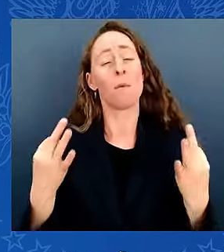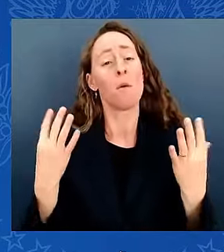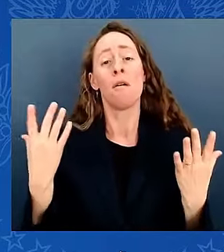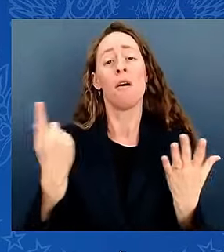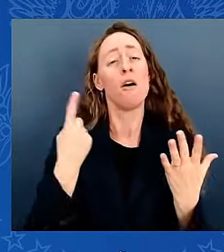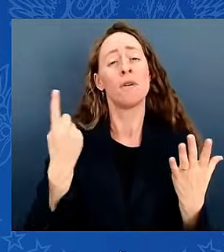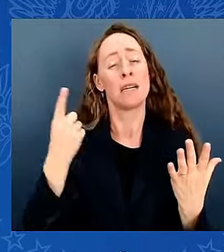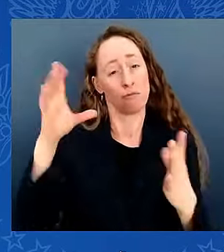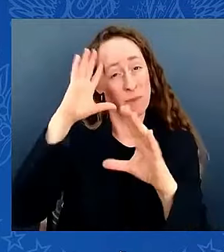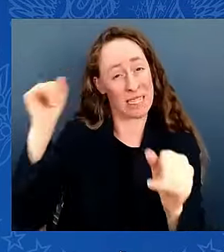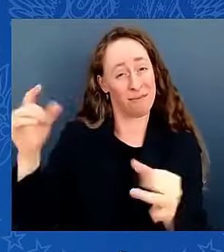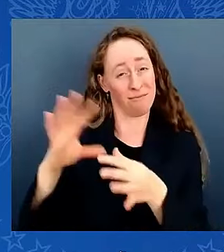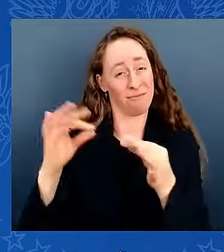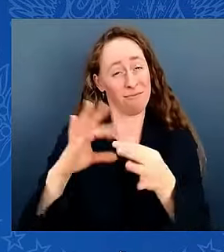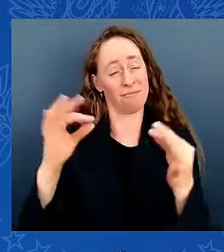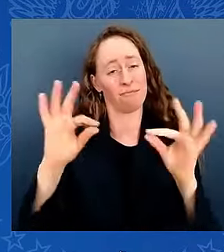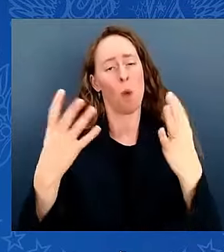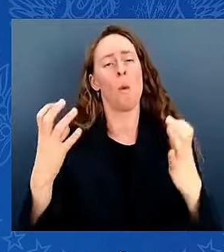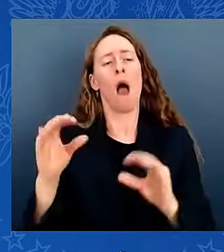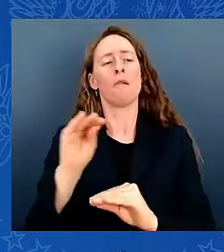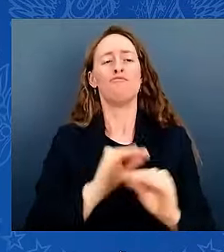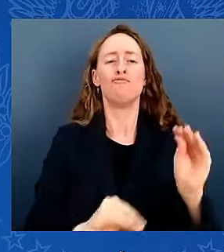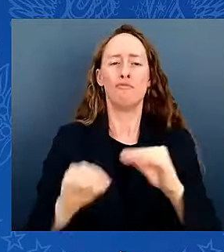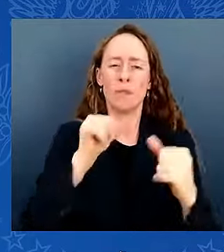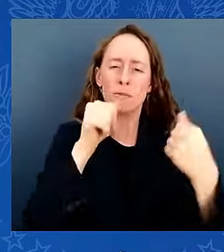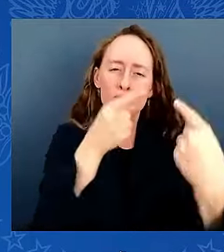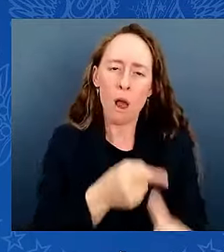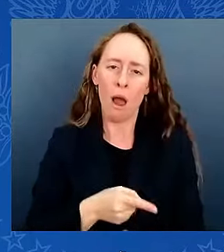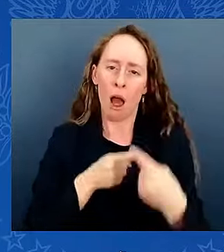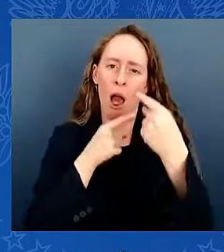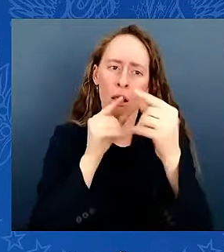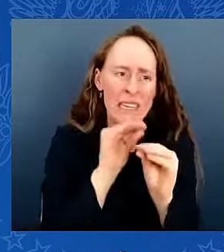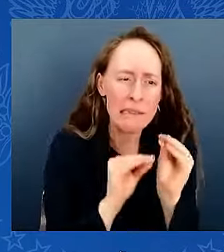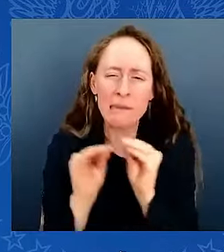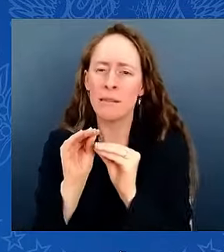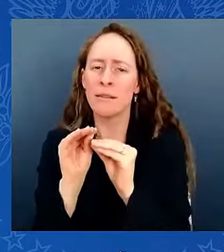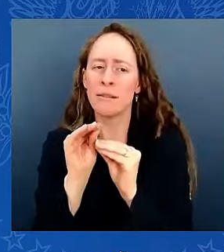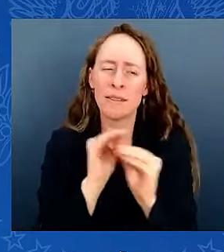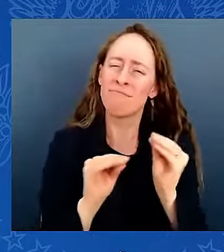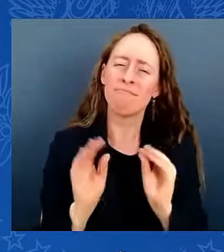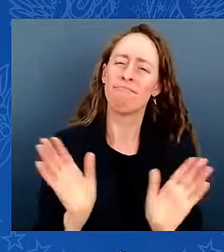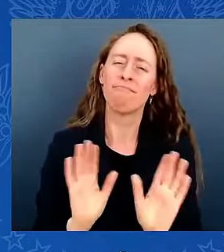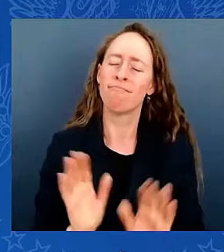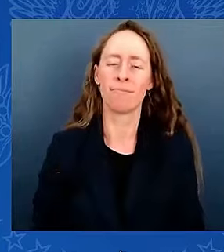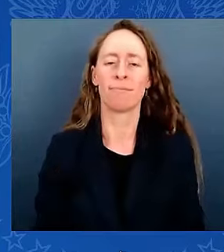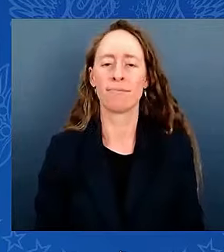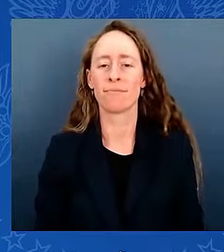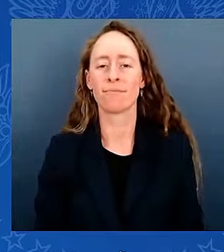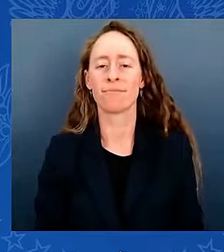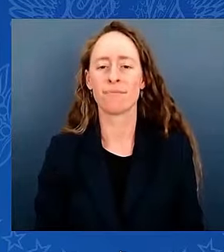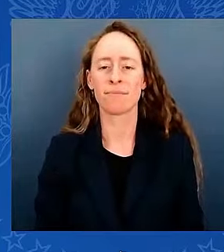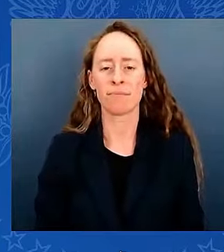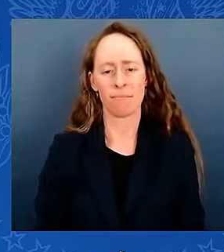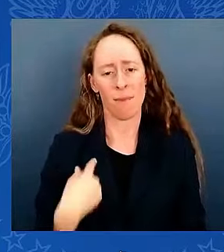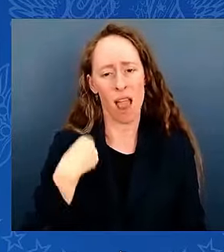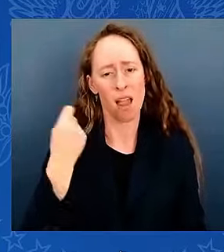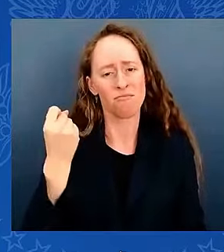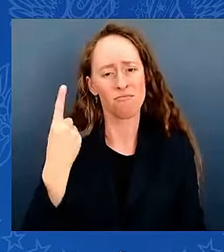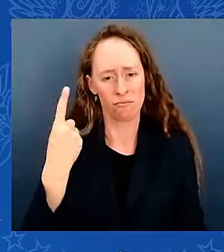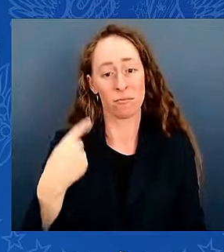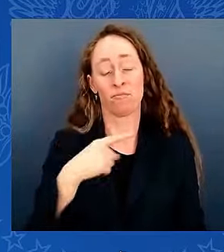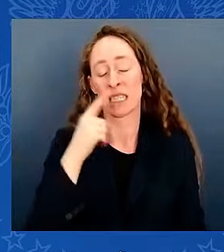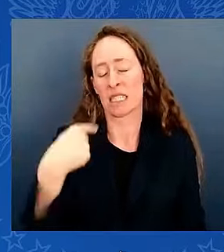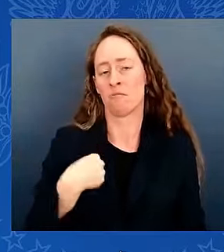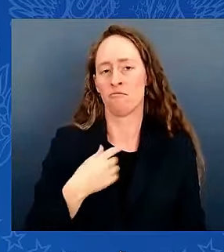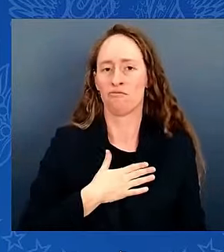about. As a point of personal privilege, I just want to say that I'm incredibly proud to work for President Biden, Vice President